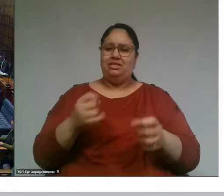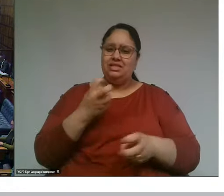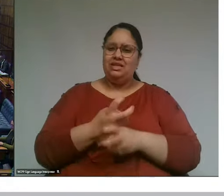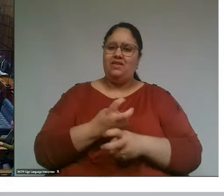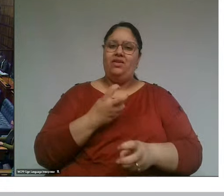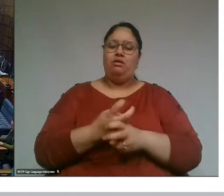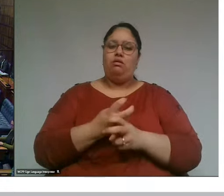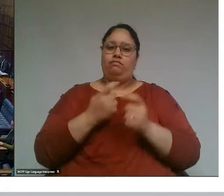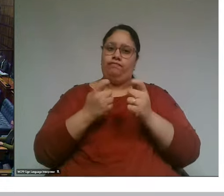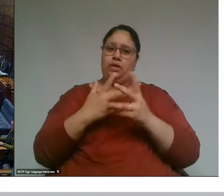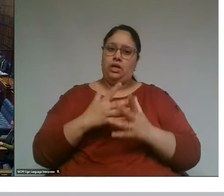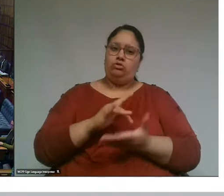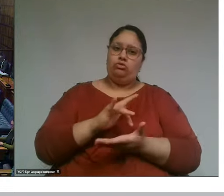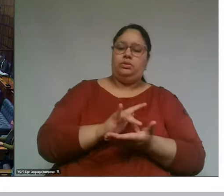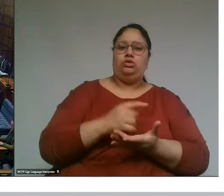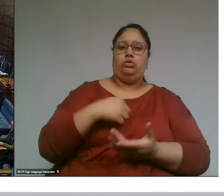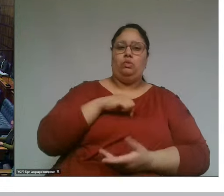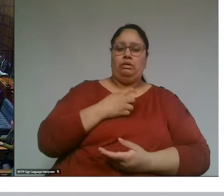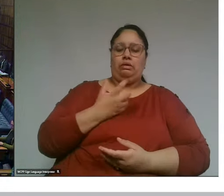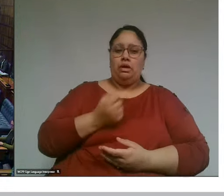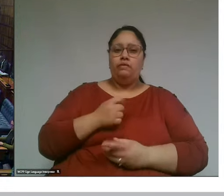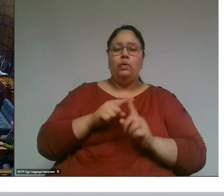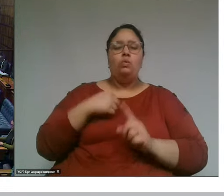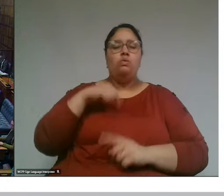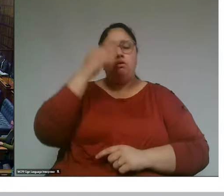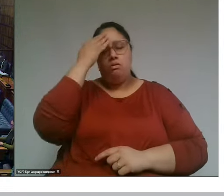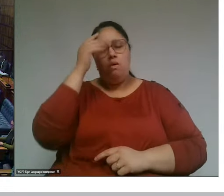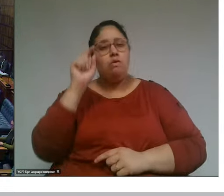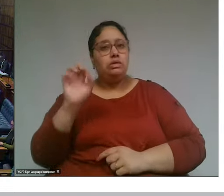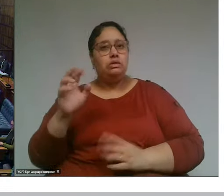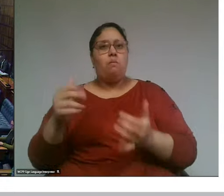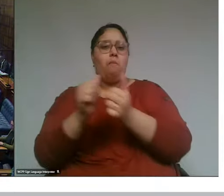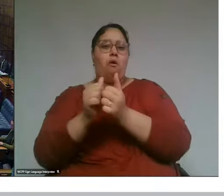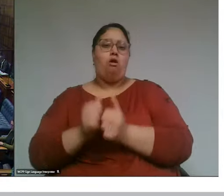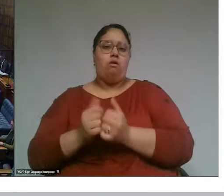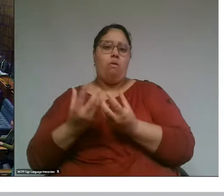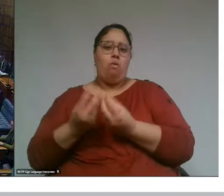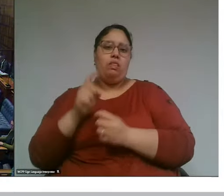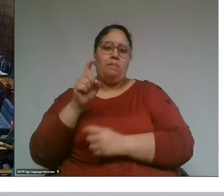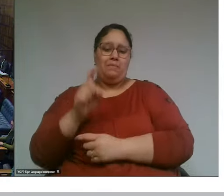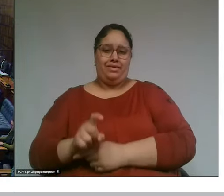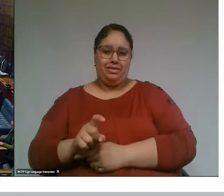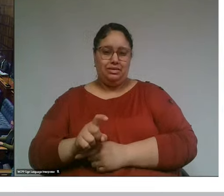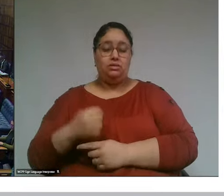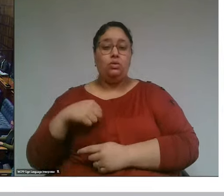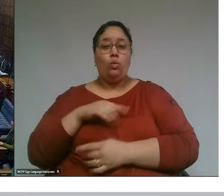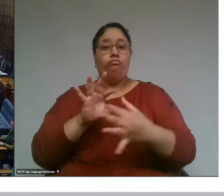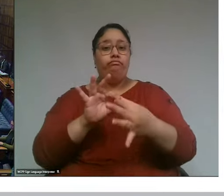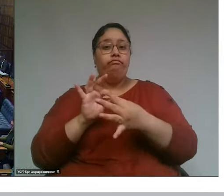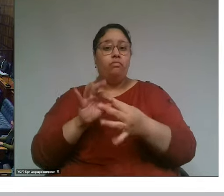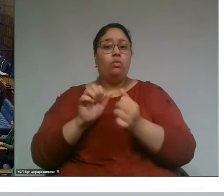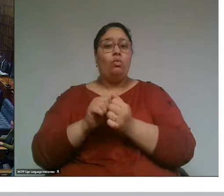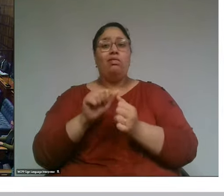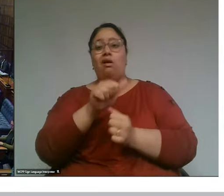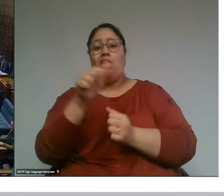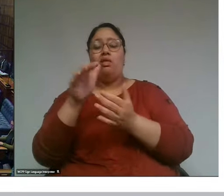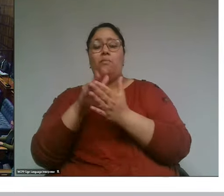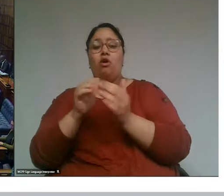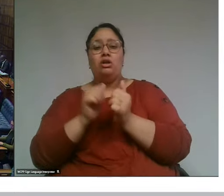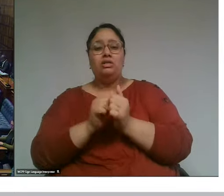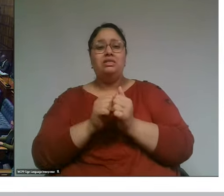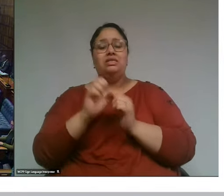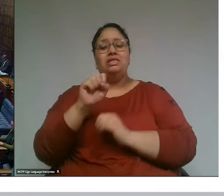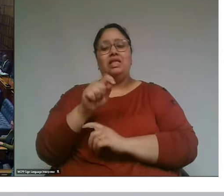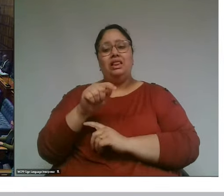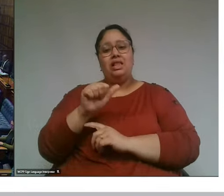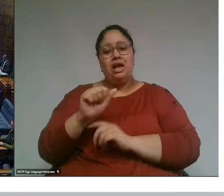we were in uh we knew that we have to do this with Partners so we engaged with other partners the cers